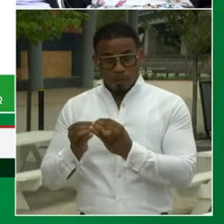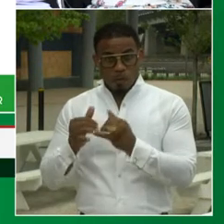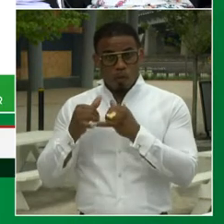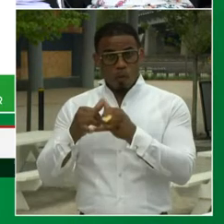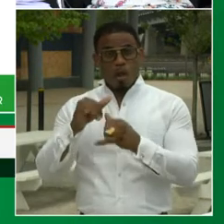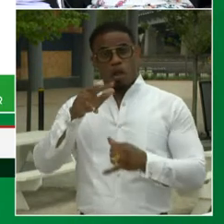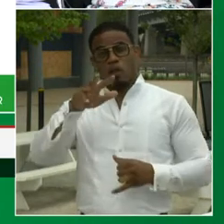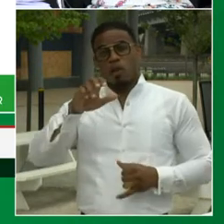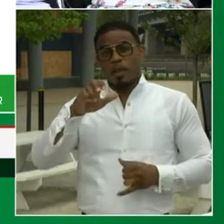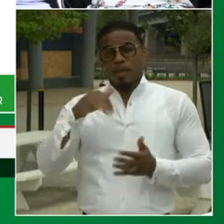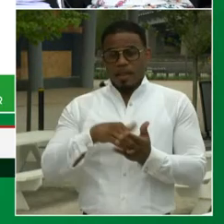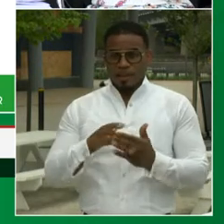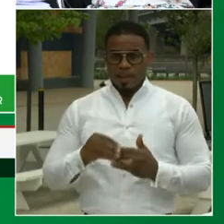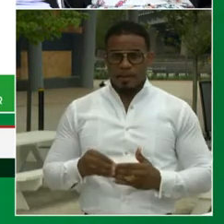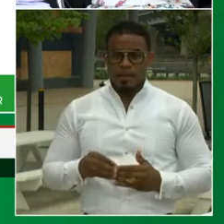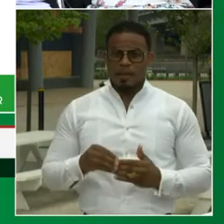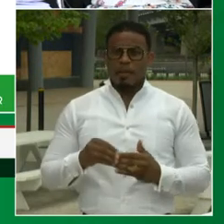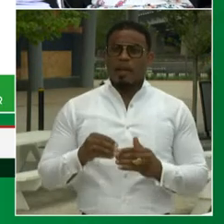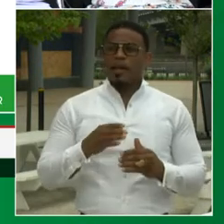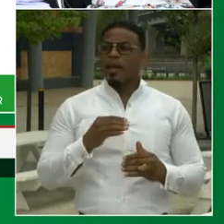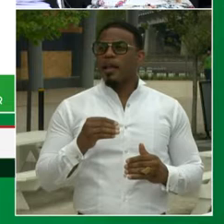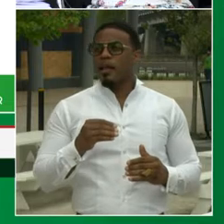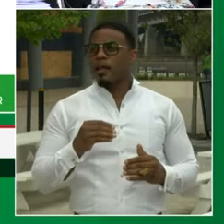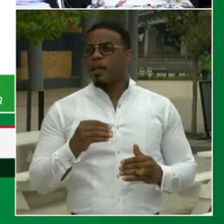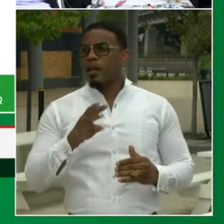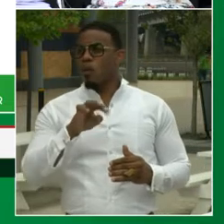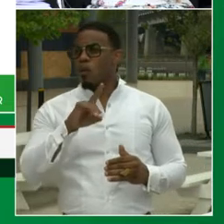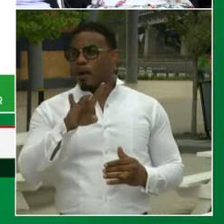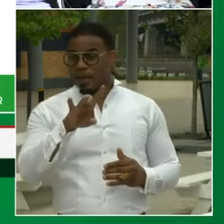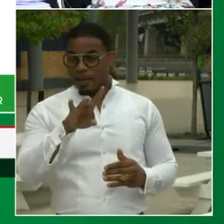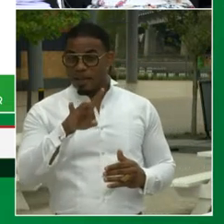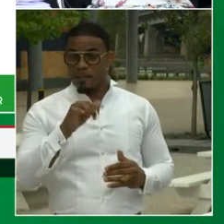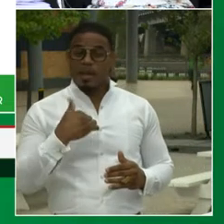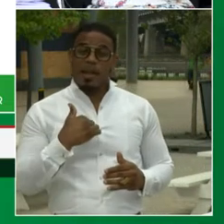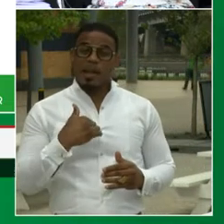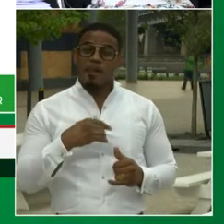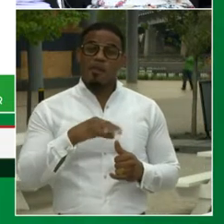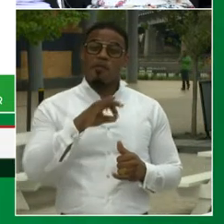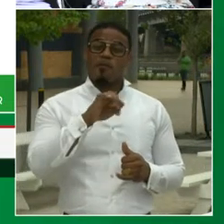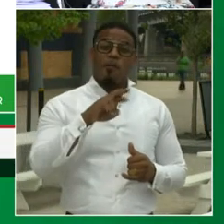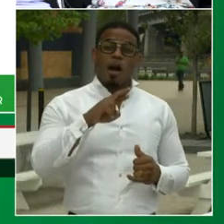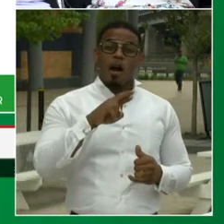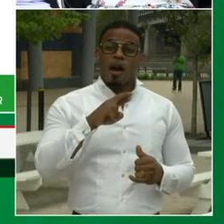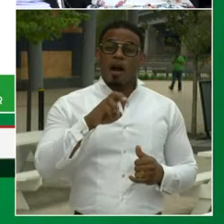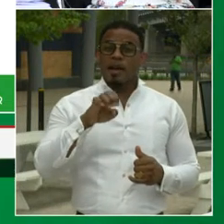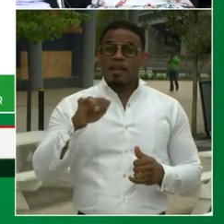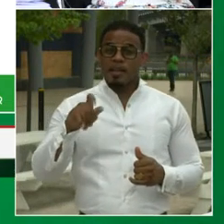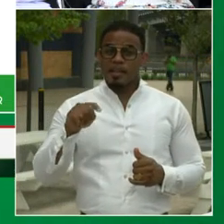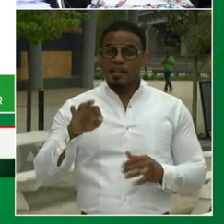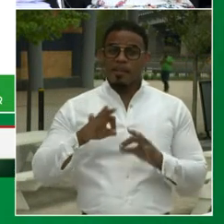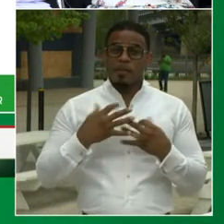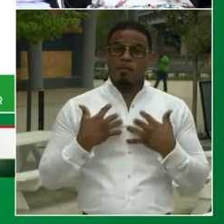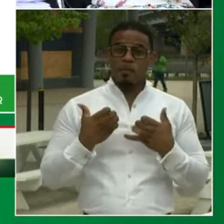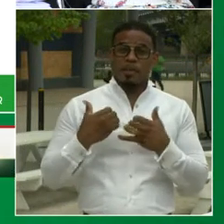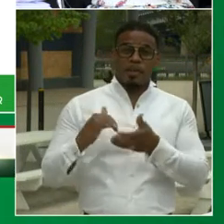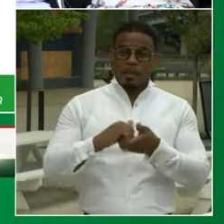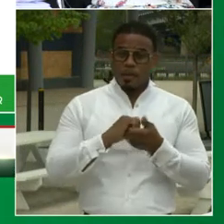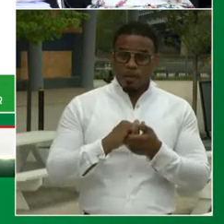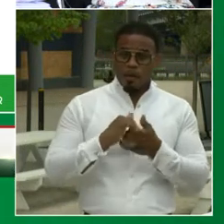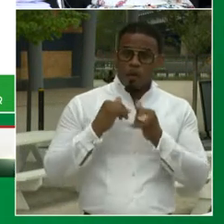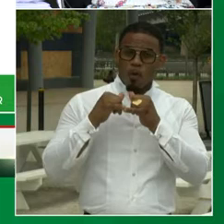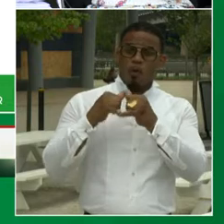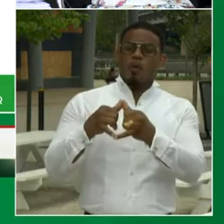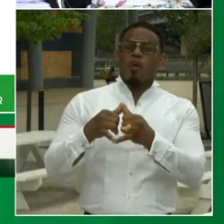was awarded $300,000. And in Ward 8, we have Far East Family Strengthening Collaborative, who